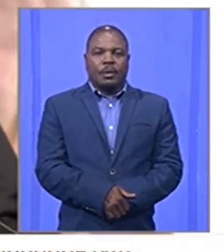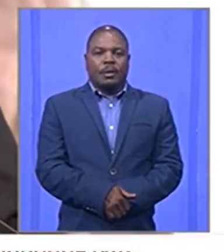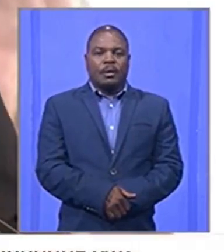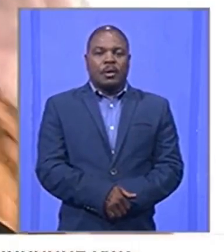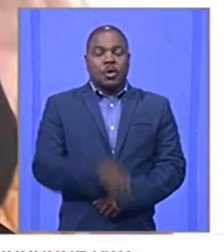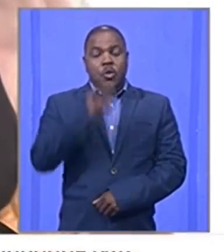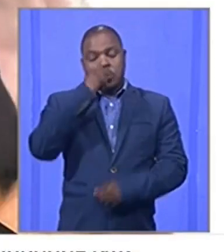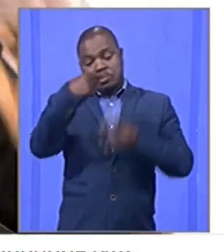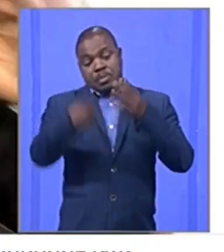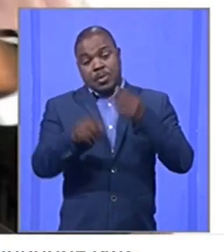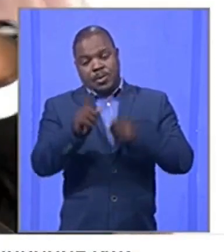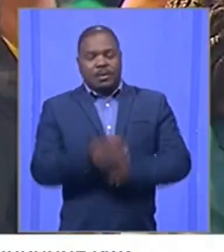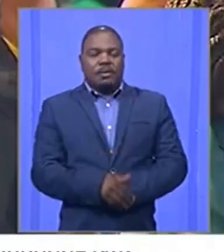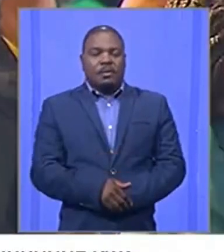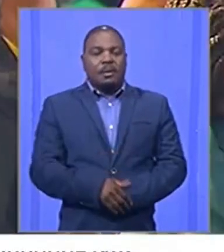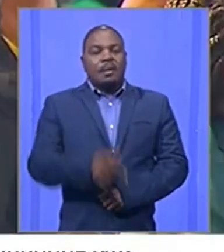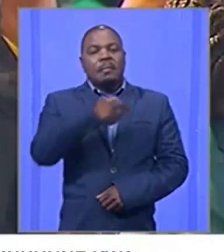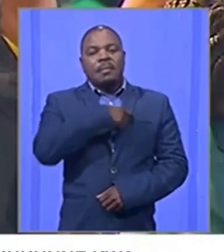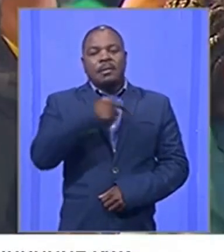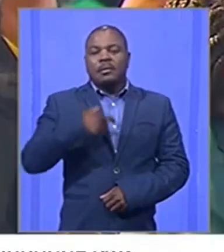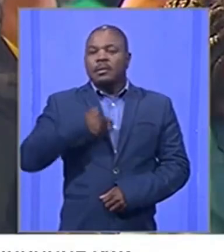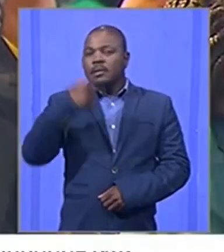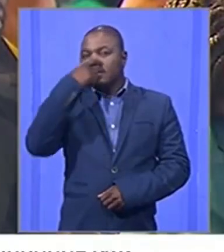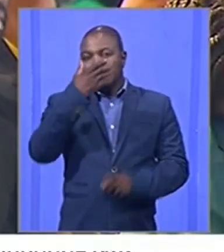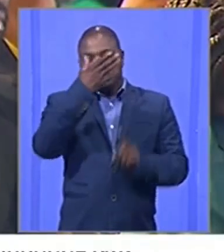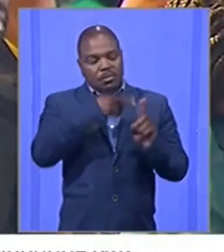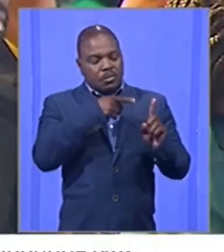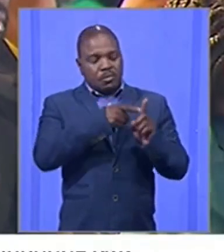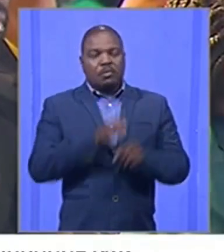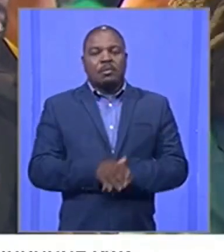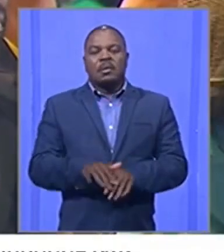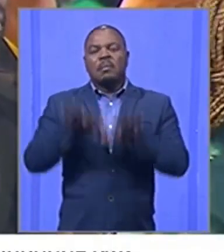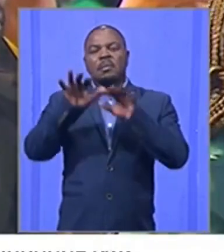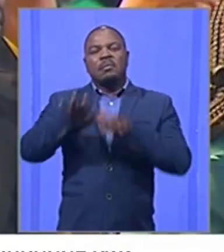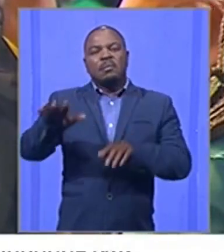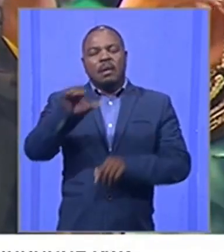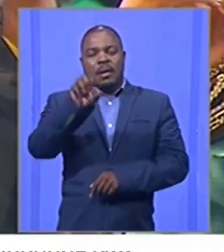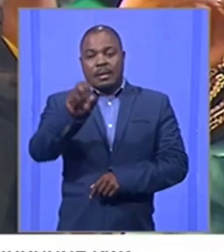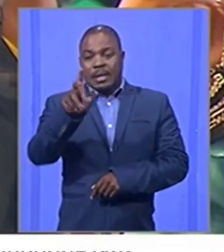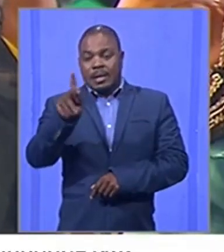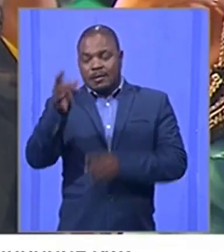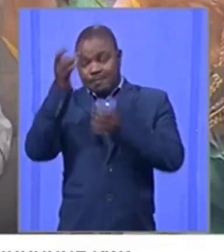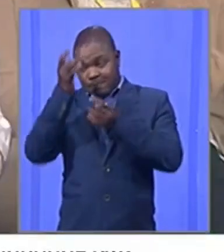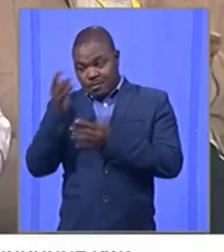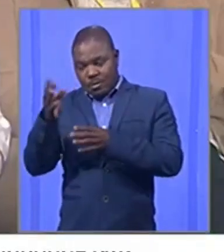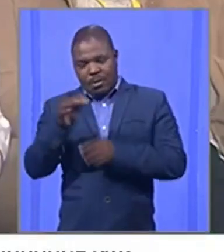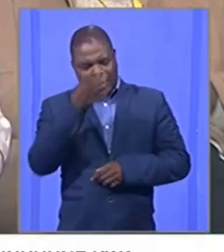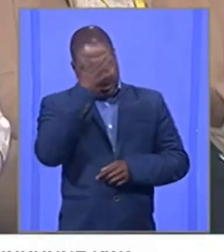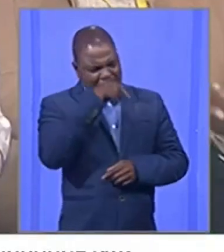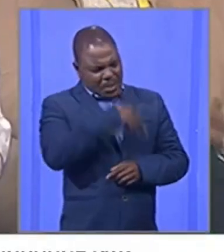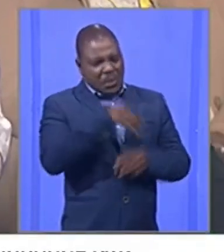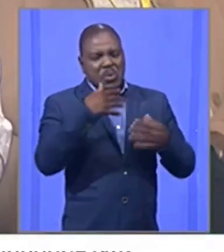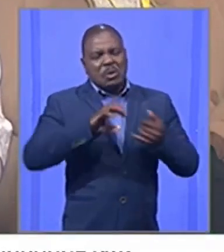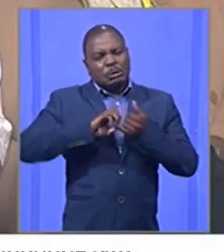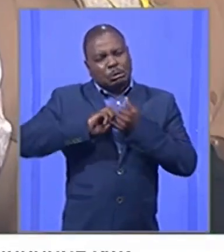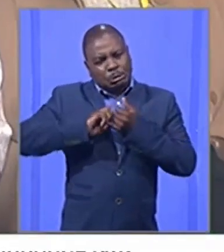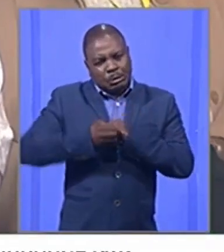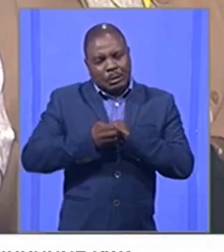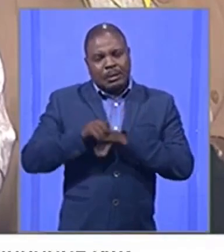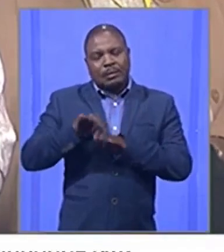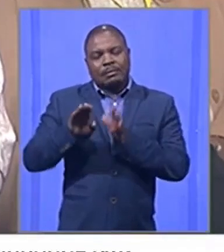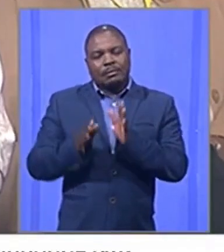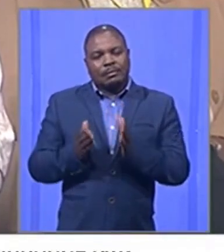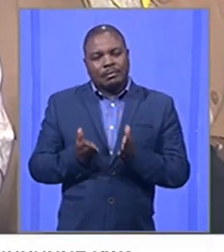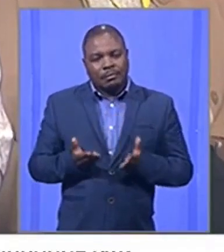Mo kgasong eno re utlwa fa Moporesidente Cyril Ramaphosa boleletse baagi ba sekhukhune gore puso e dira ka natla go tokafatsa